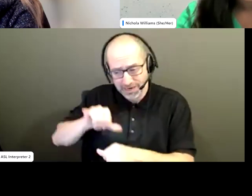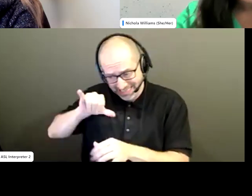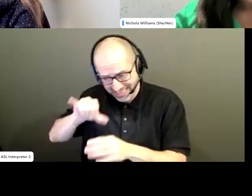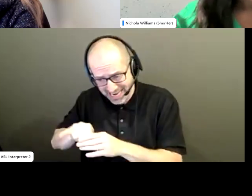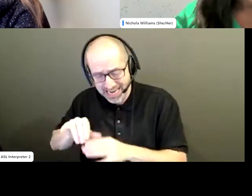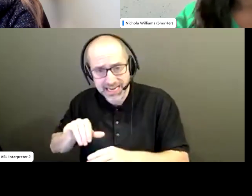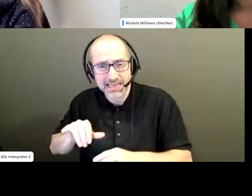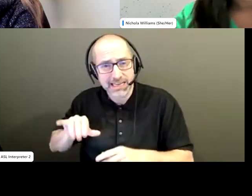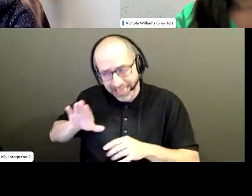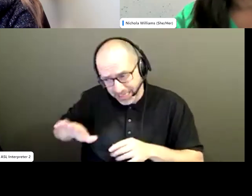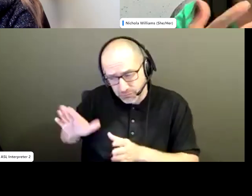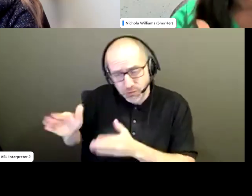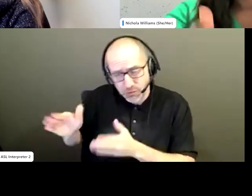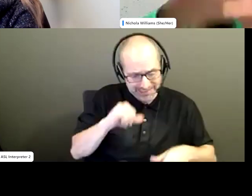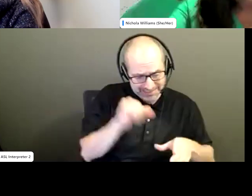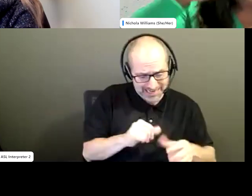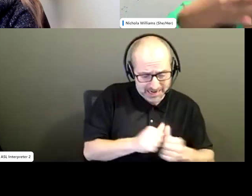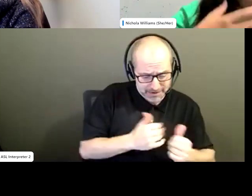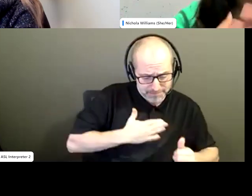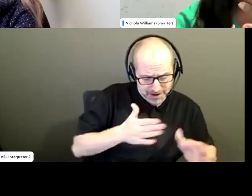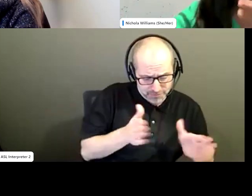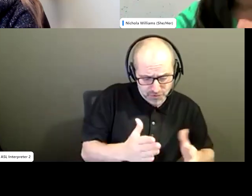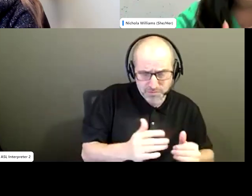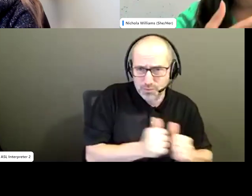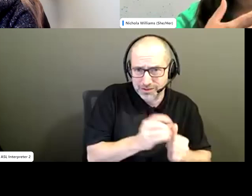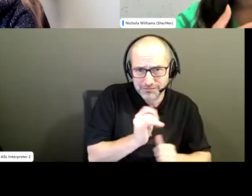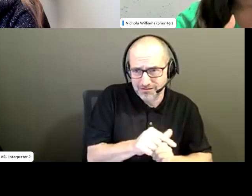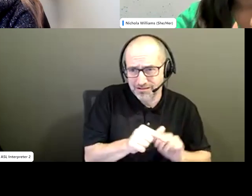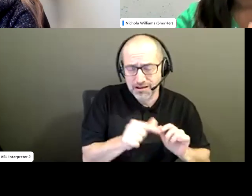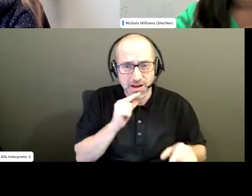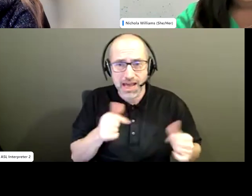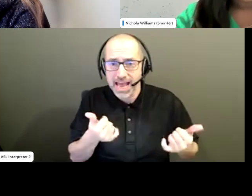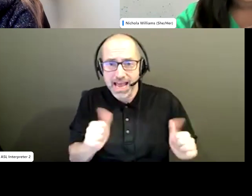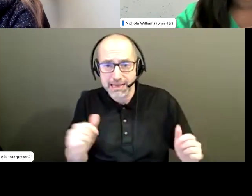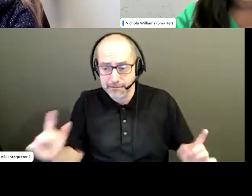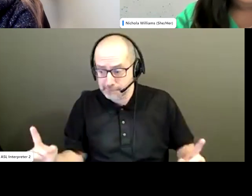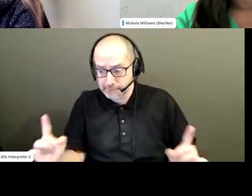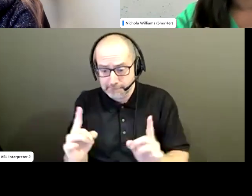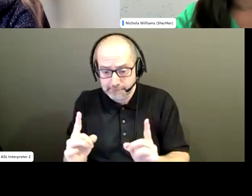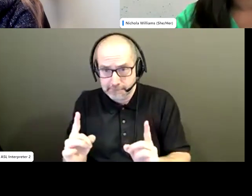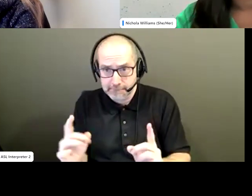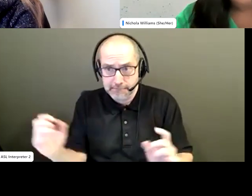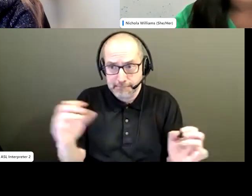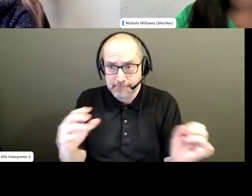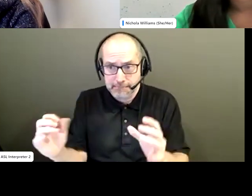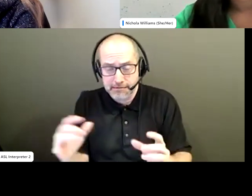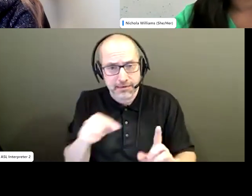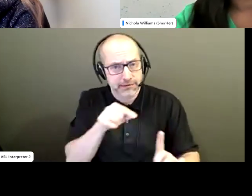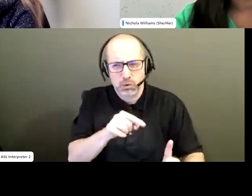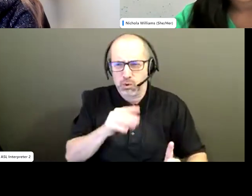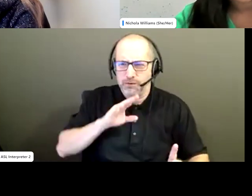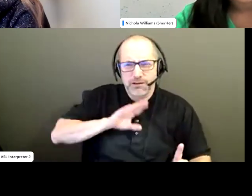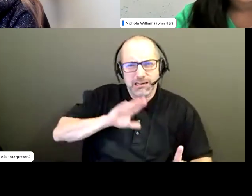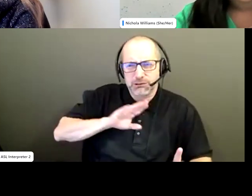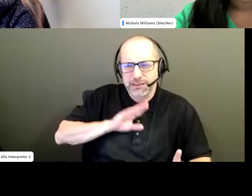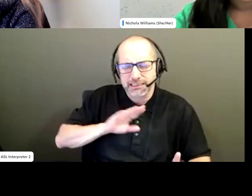and even just interacting with him because she has all that pent-up frustration. And it's so I just talk to her and I